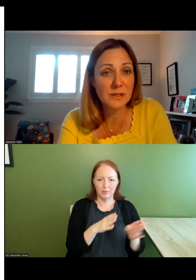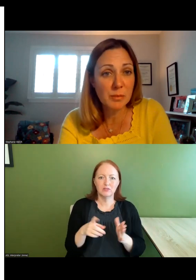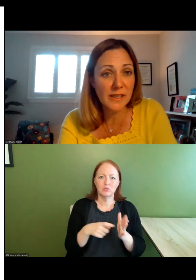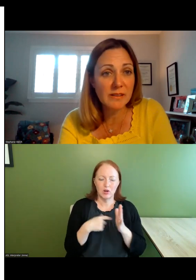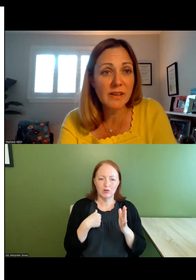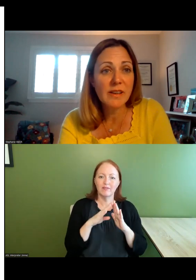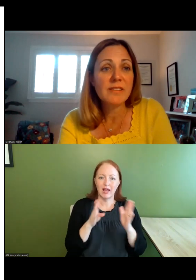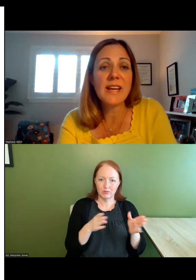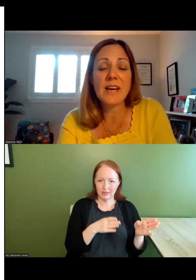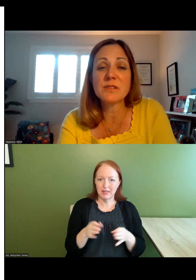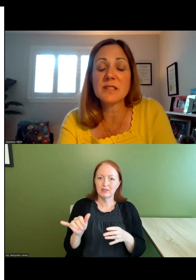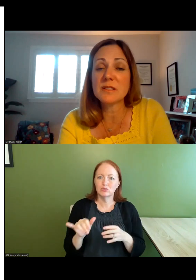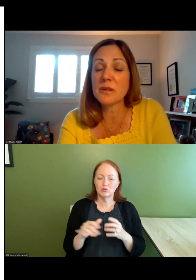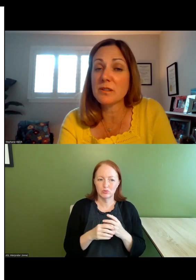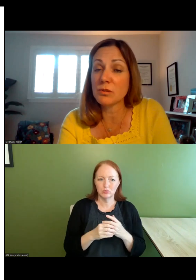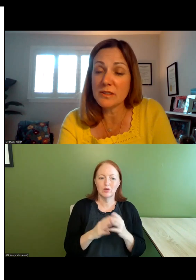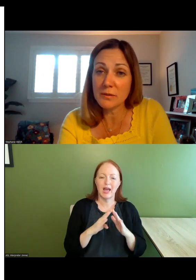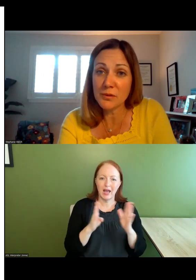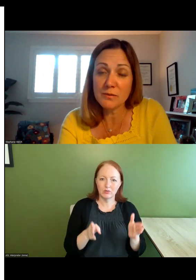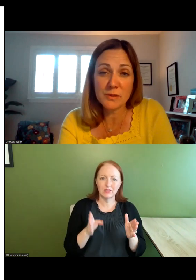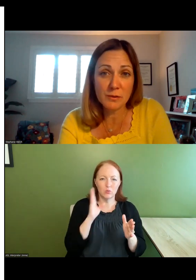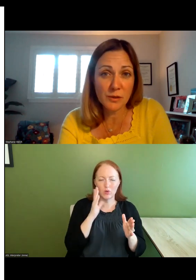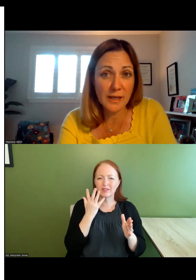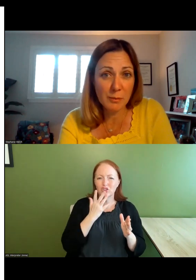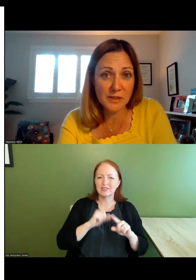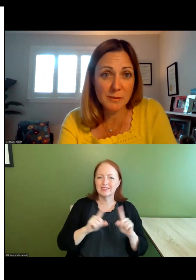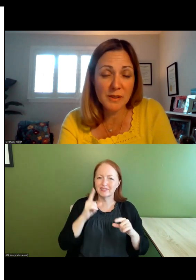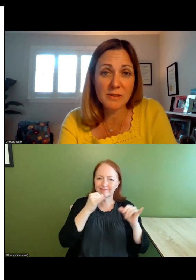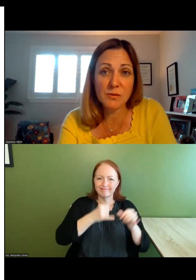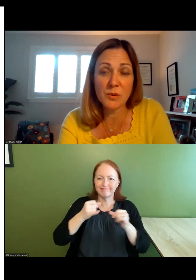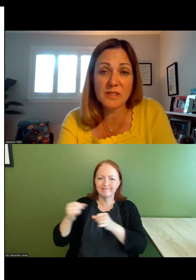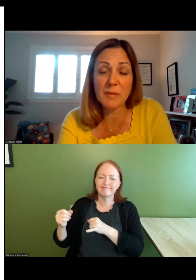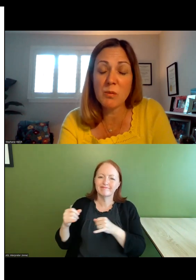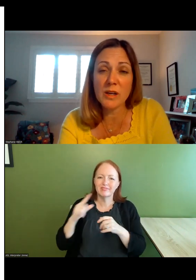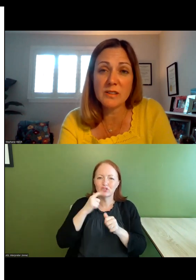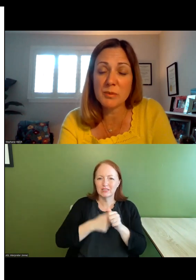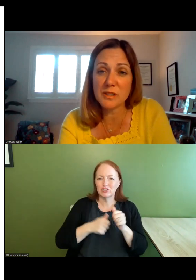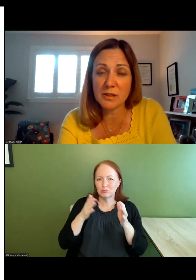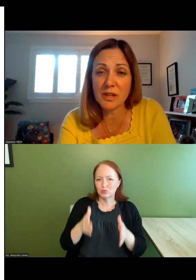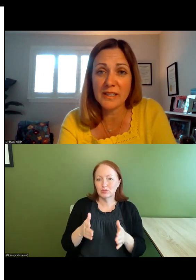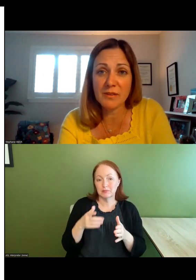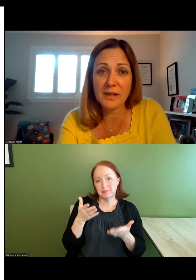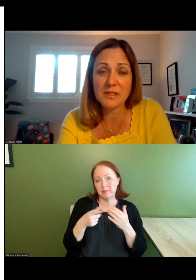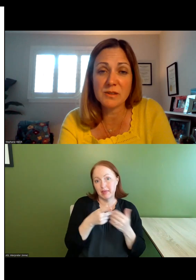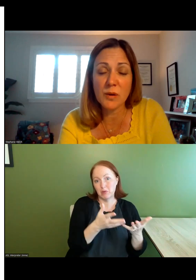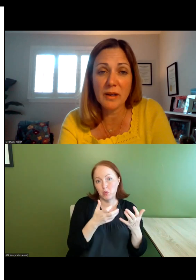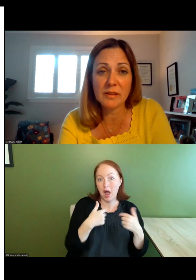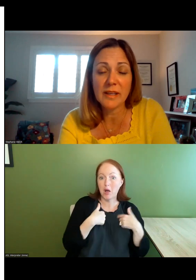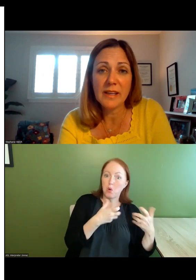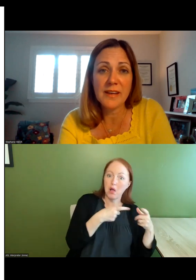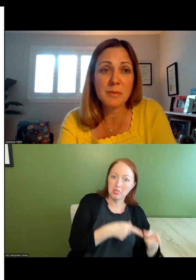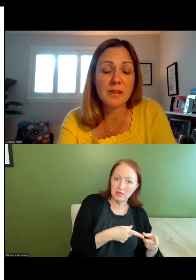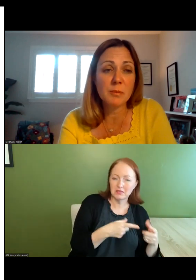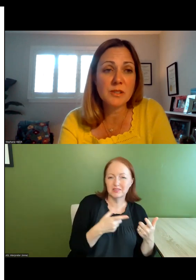have a housing plan. That housing is going to look different for different care participants. Of course, they may want a particular kind of housing as